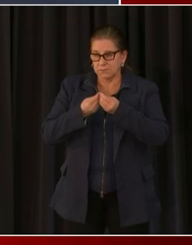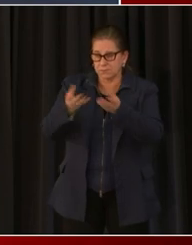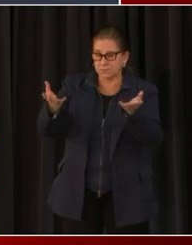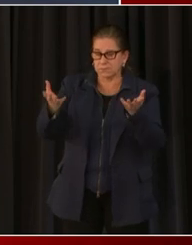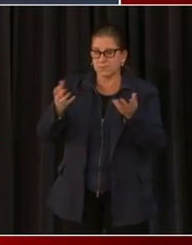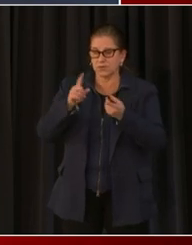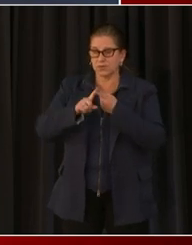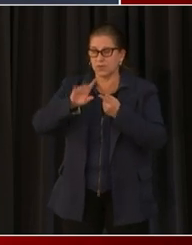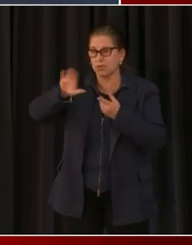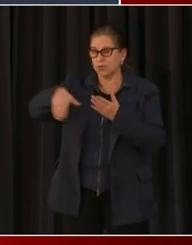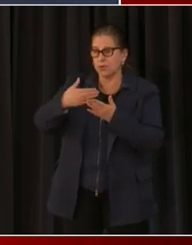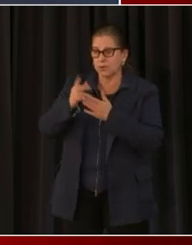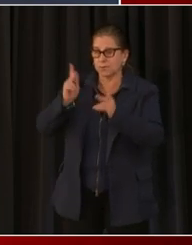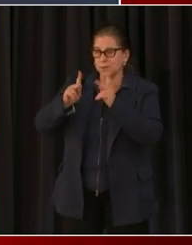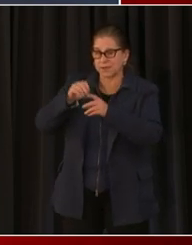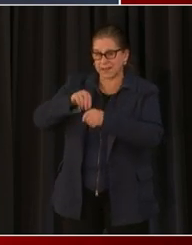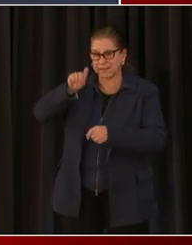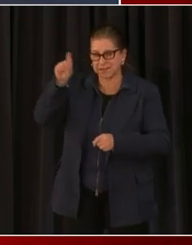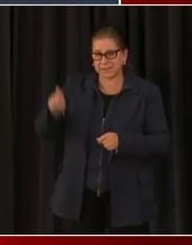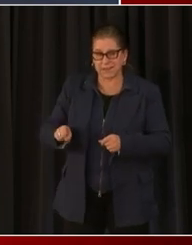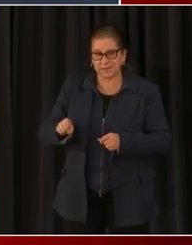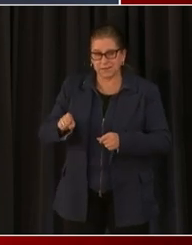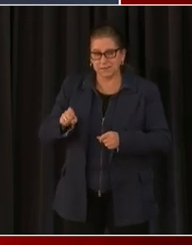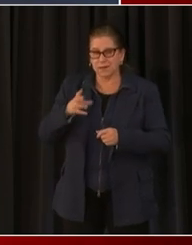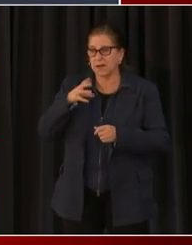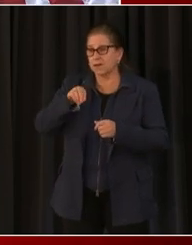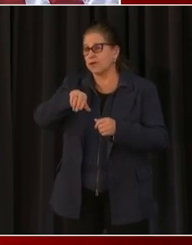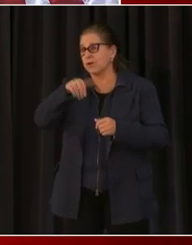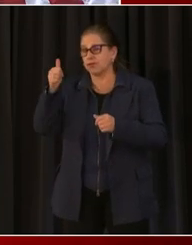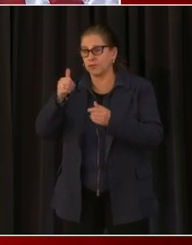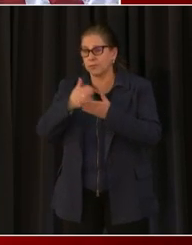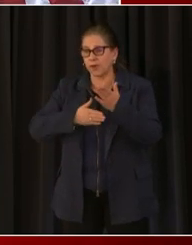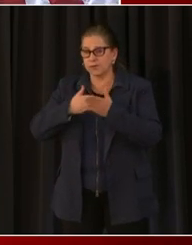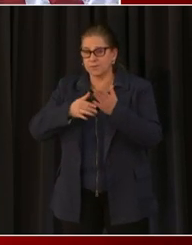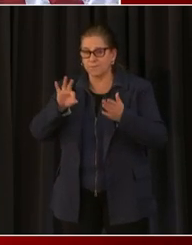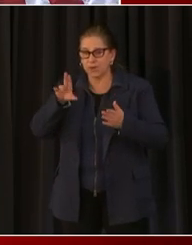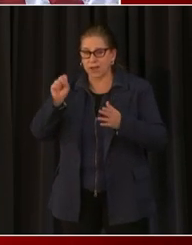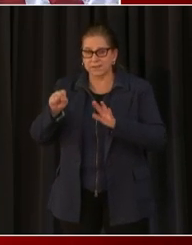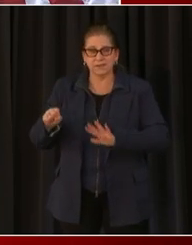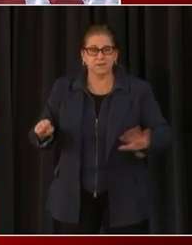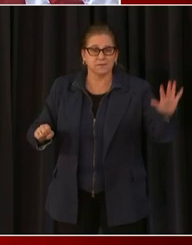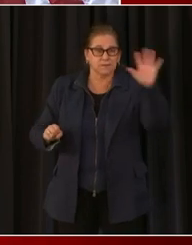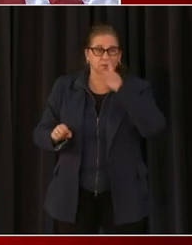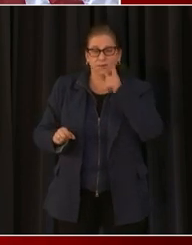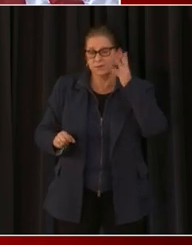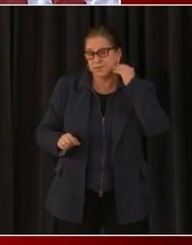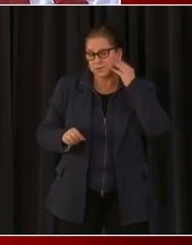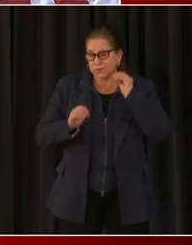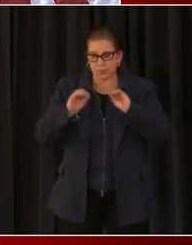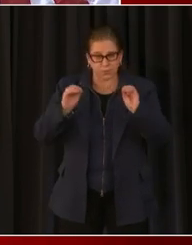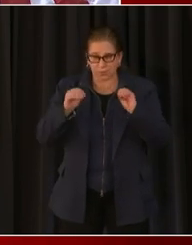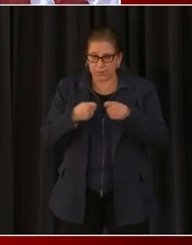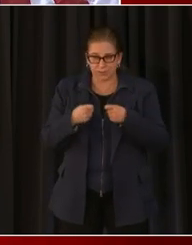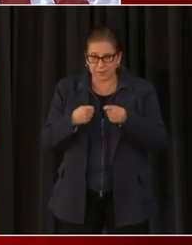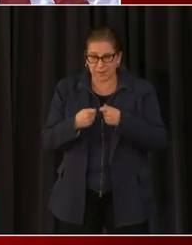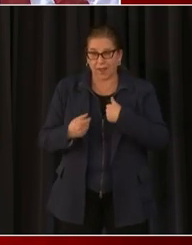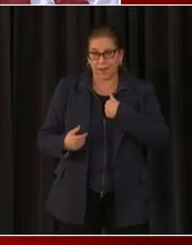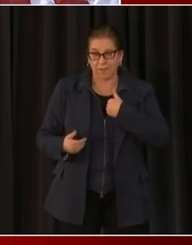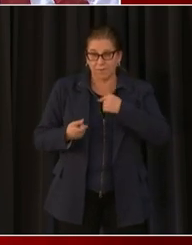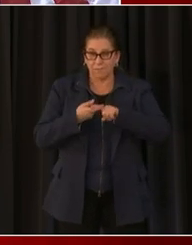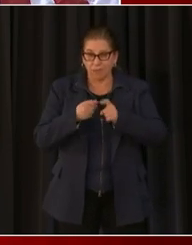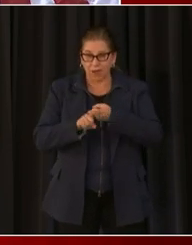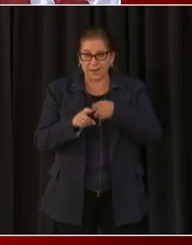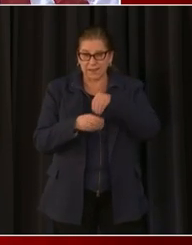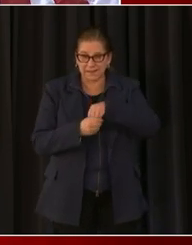Texas and the fellow Americans there who are experiencing what one of my colleagues in Texas referred to as one of the